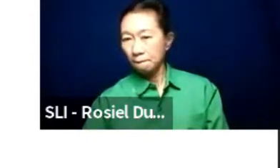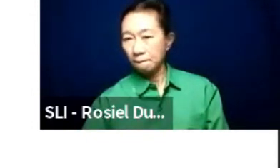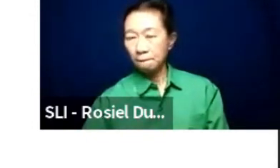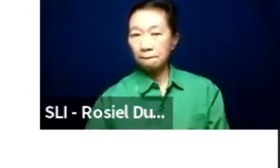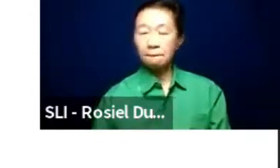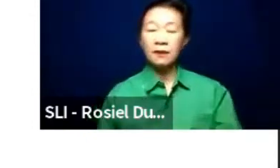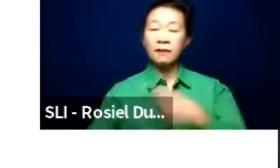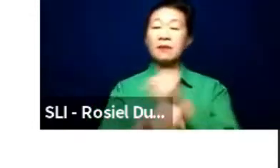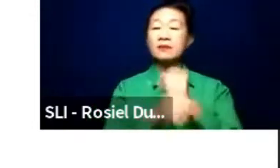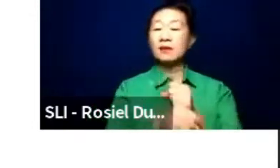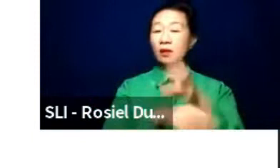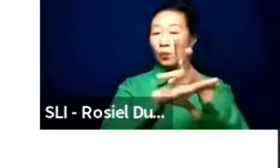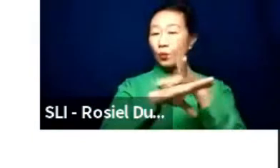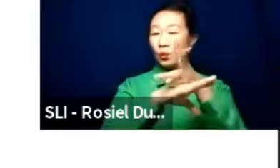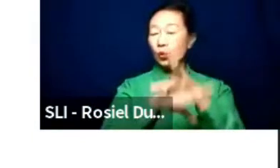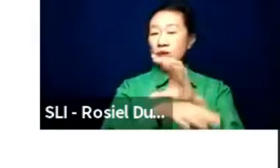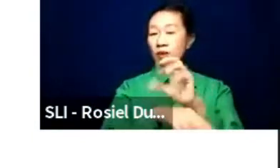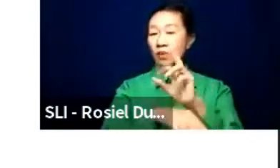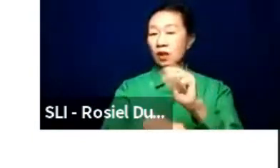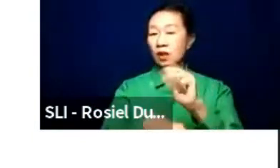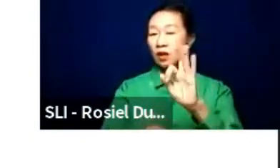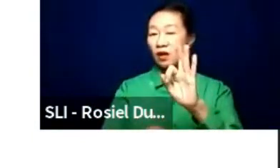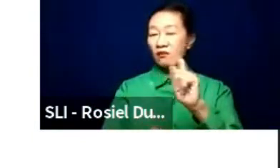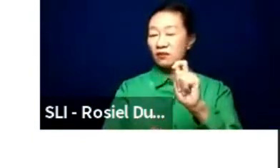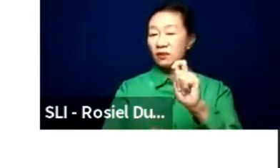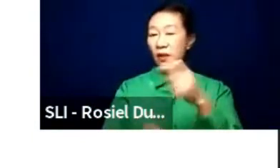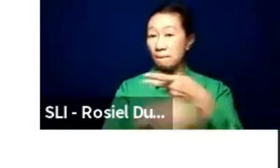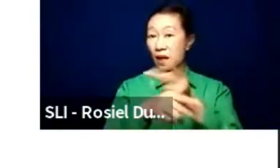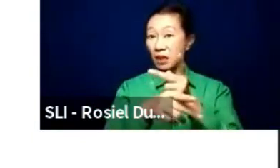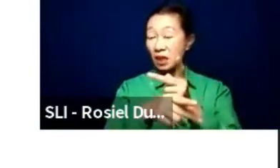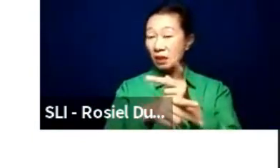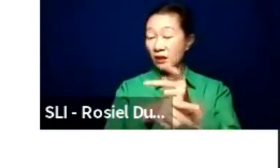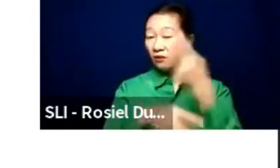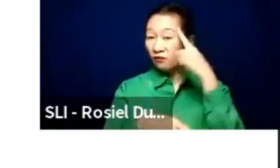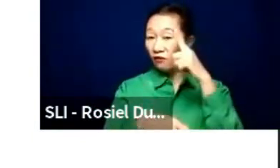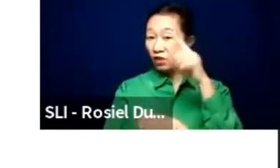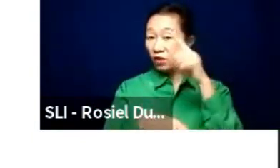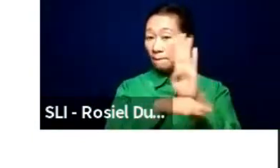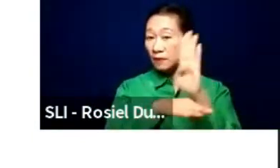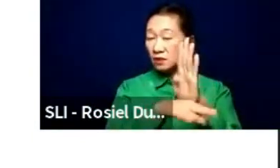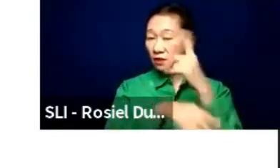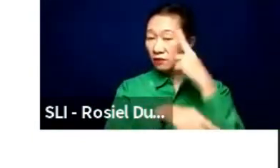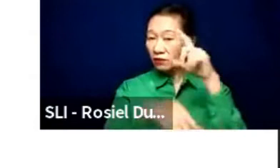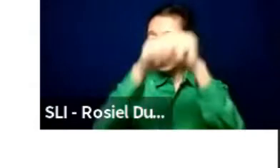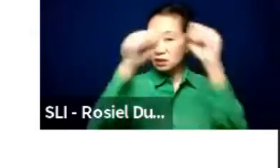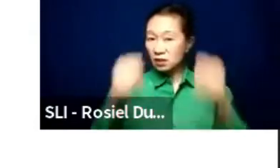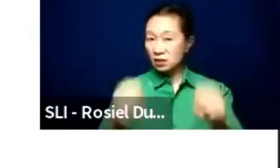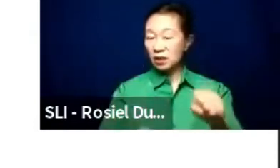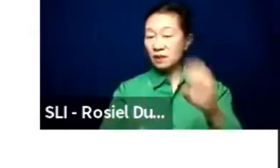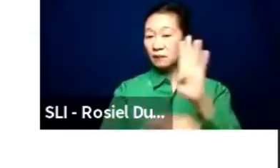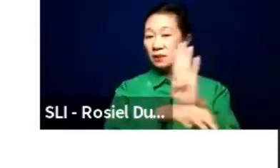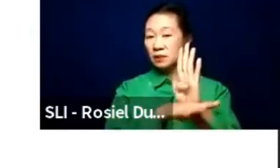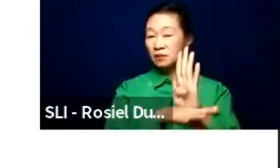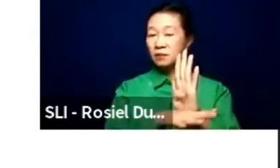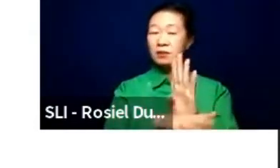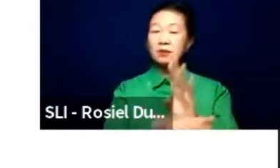wood crafts as their products, no, for the business or for the sheltered business. There are